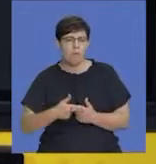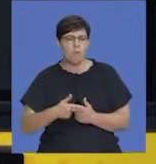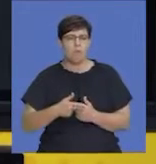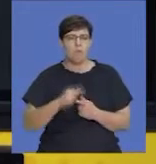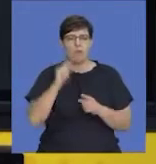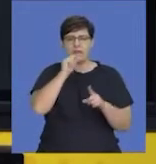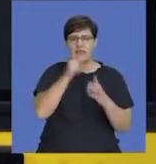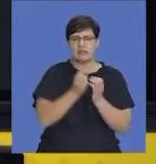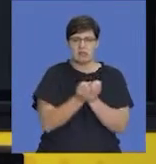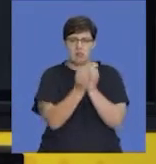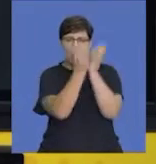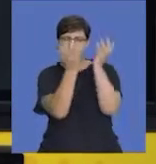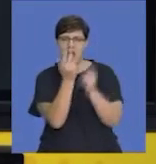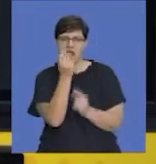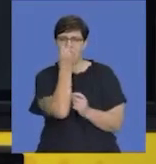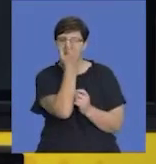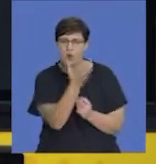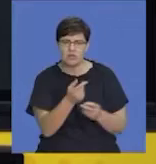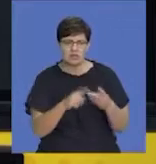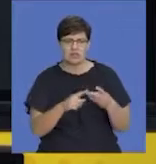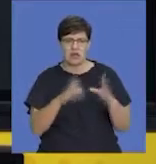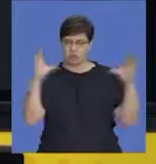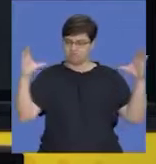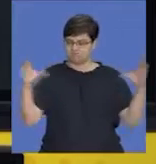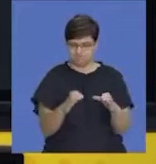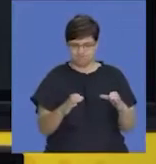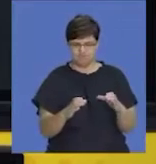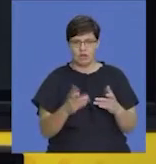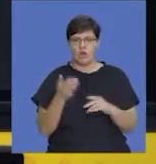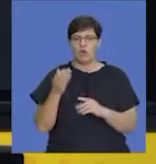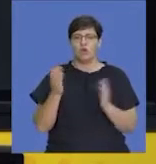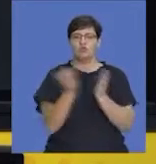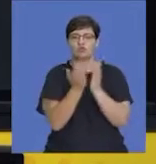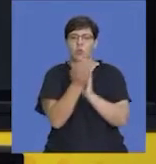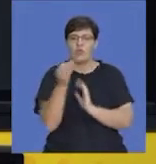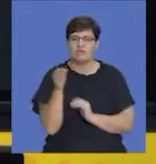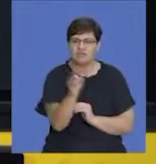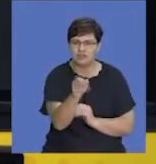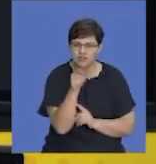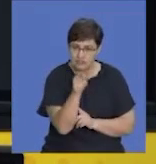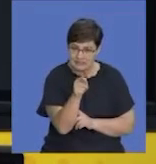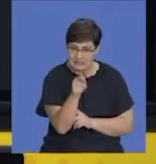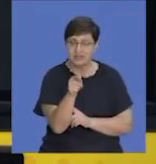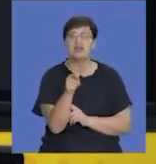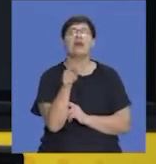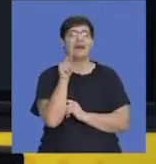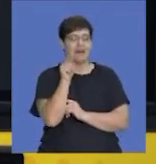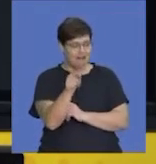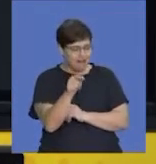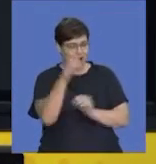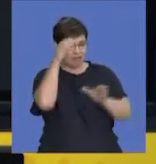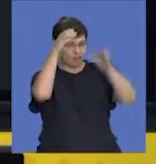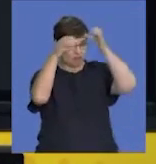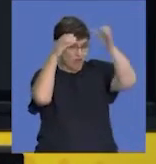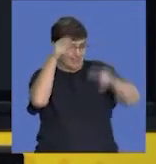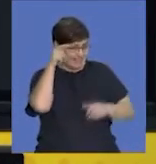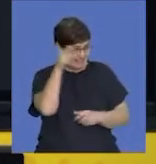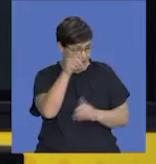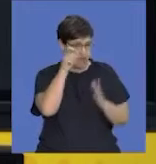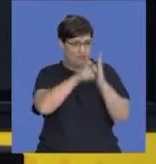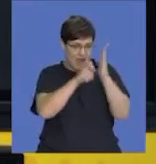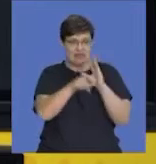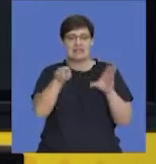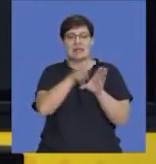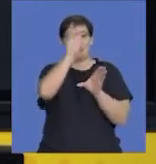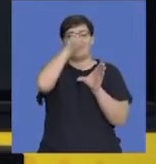flowers, where we spoke of bunching things together, a school of fish. So when we are writing our creative pieces, we should include things